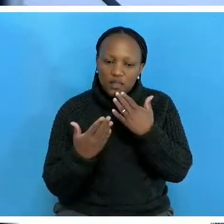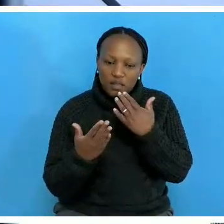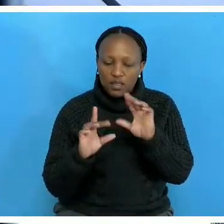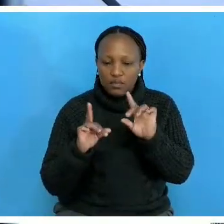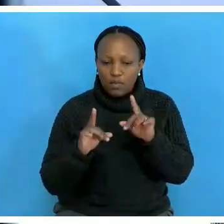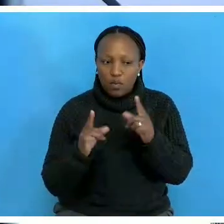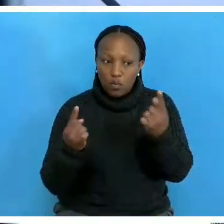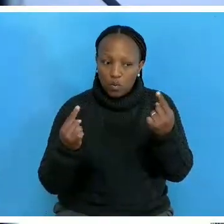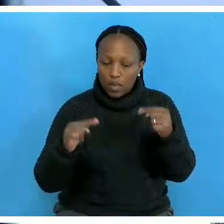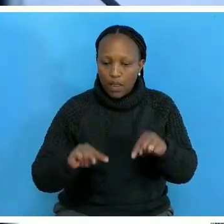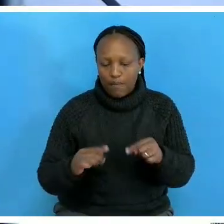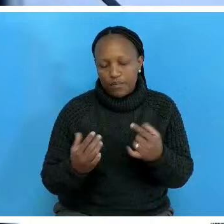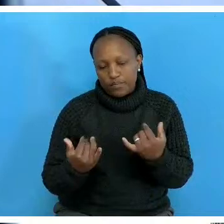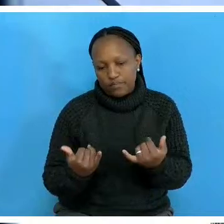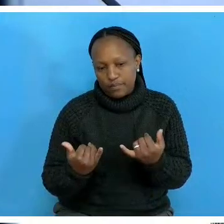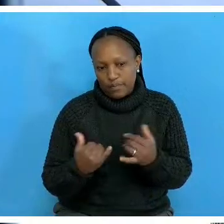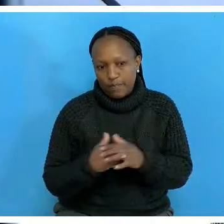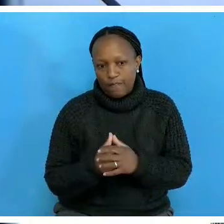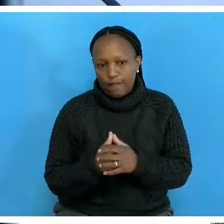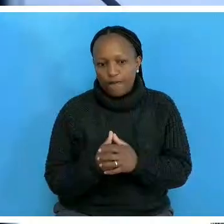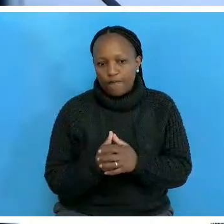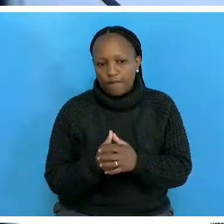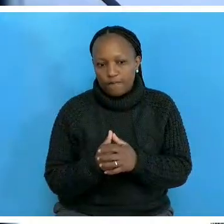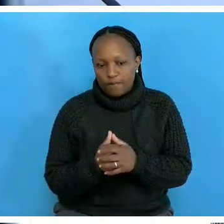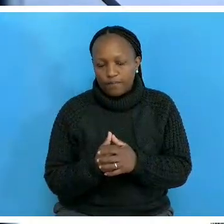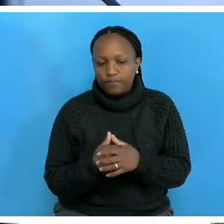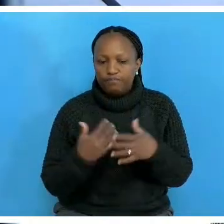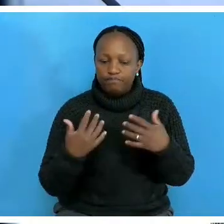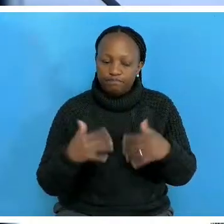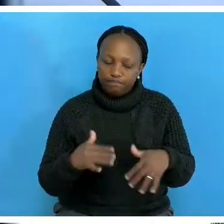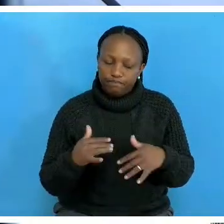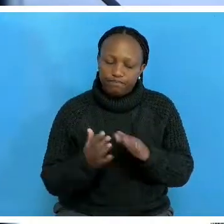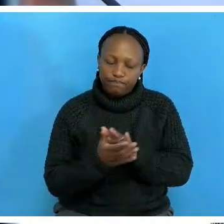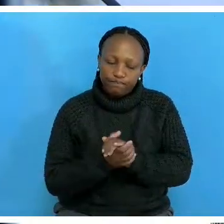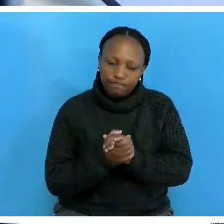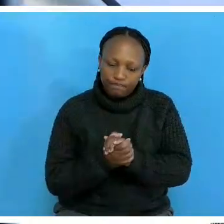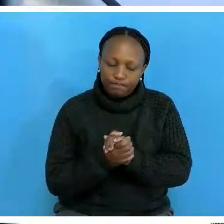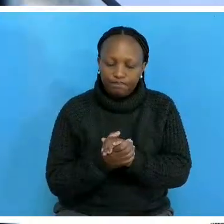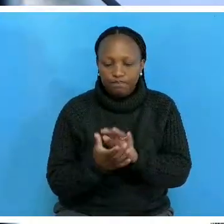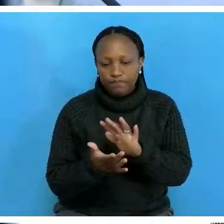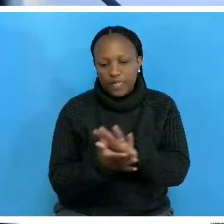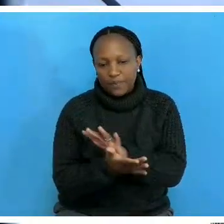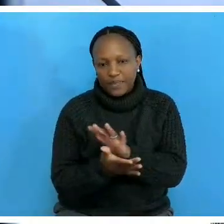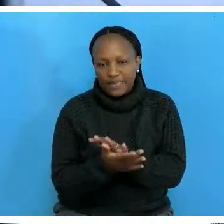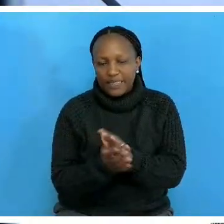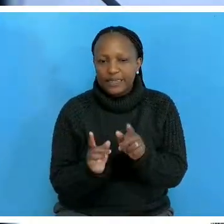actually came out. I really and truly appreciate it.